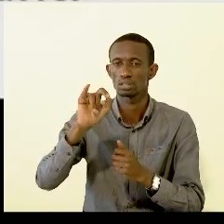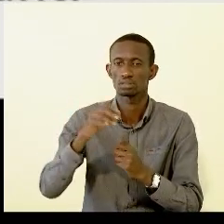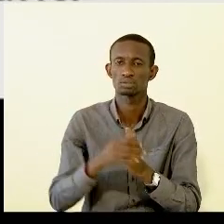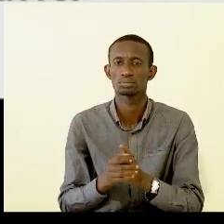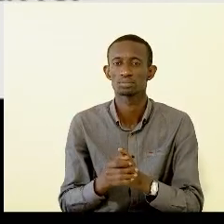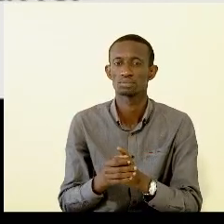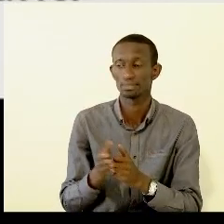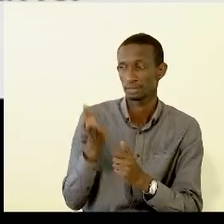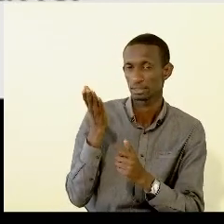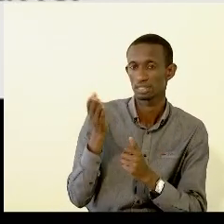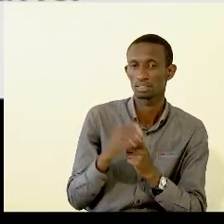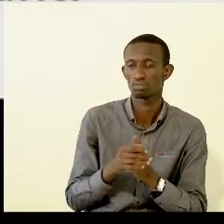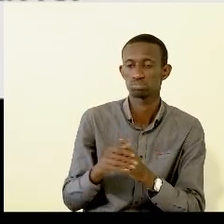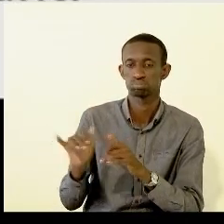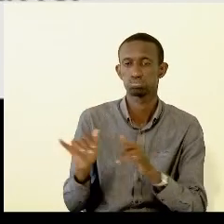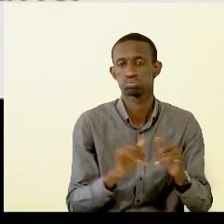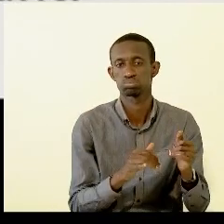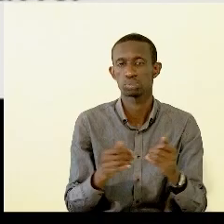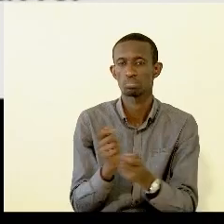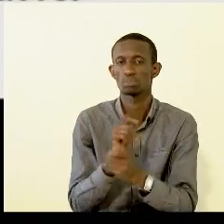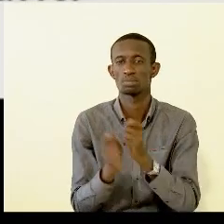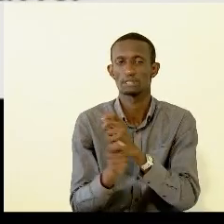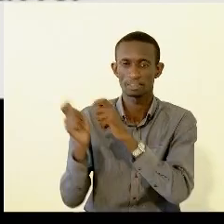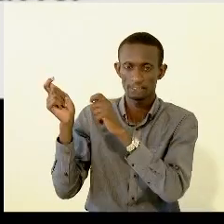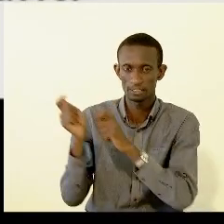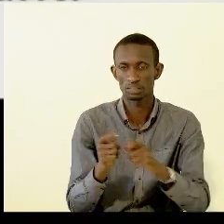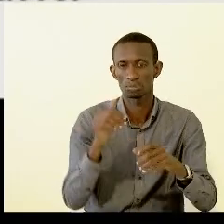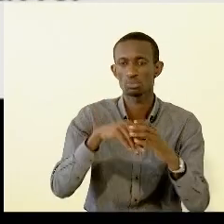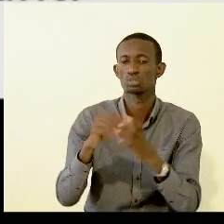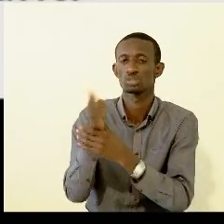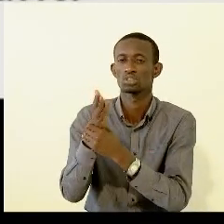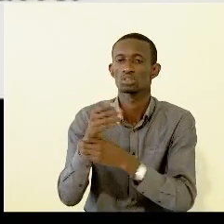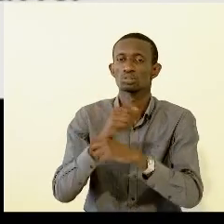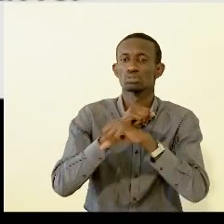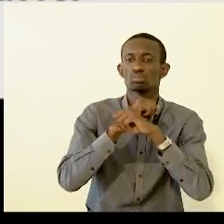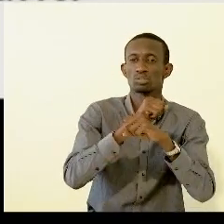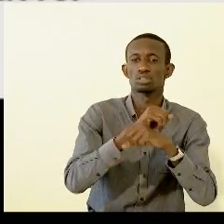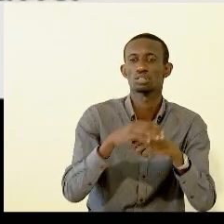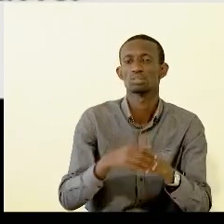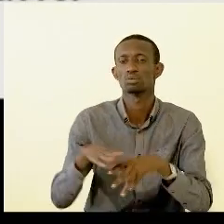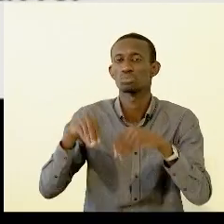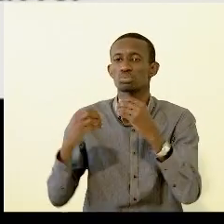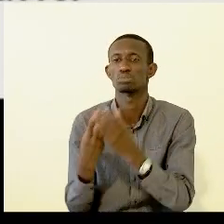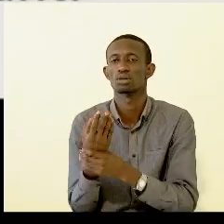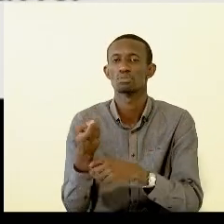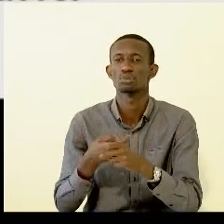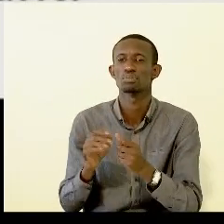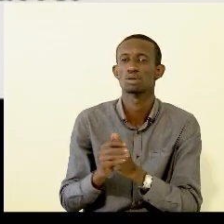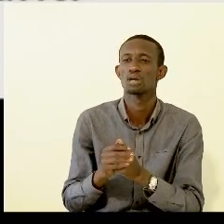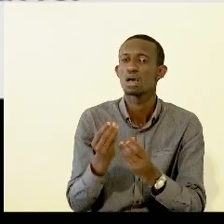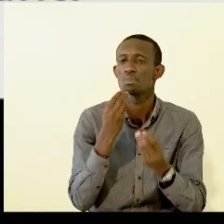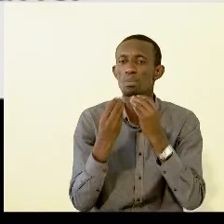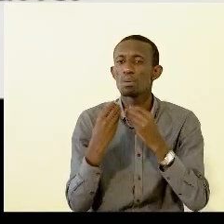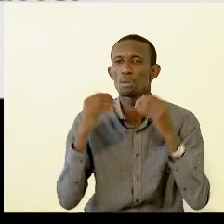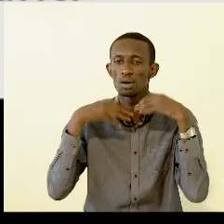and these are transformed into leaves that protect the plant from herbivores, radiate it from the stem